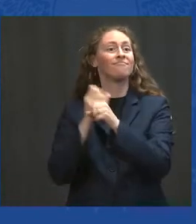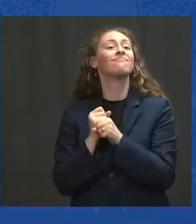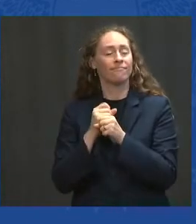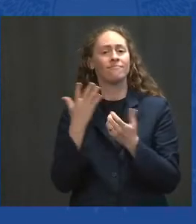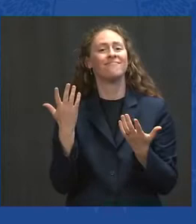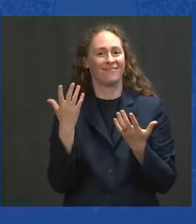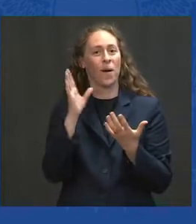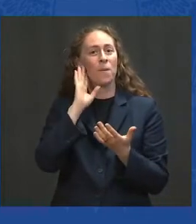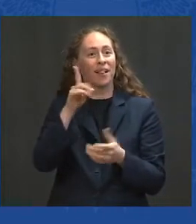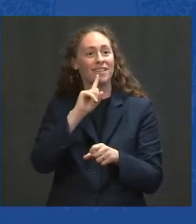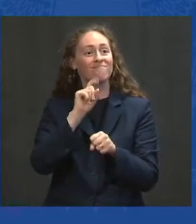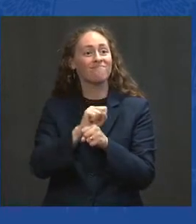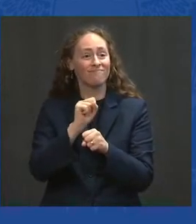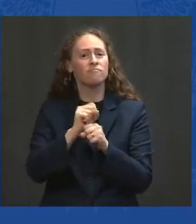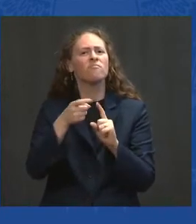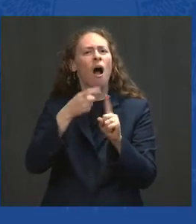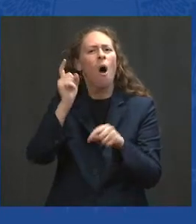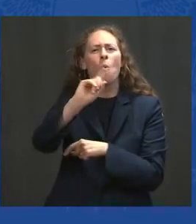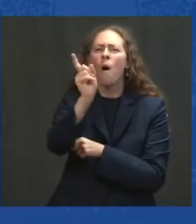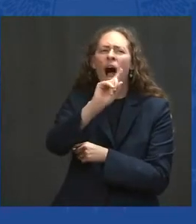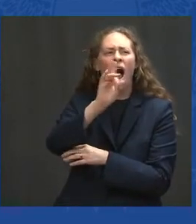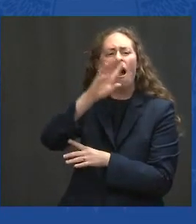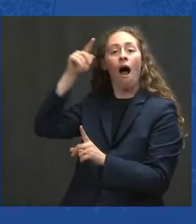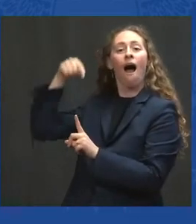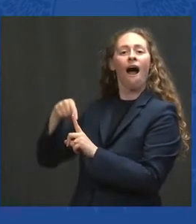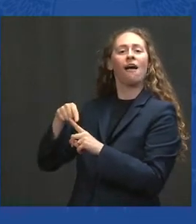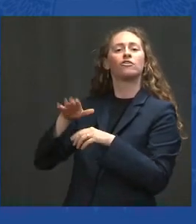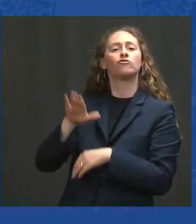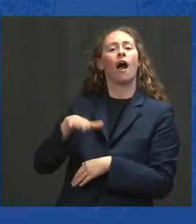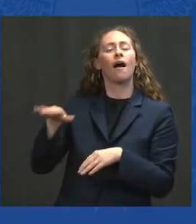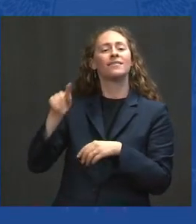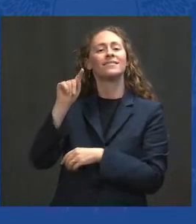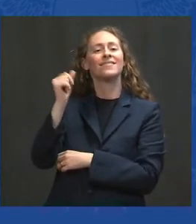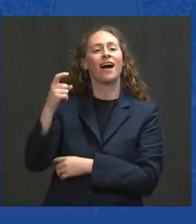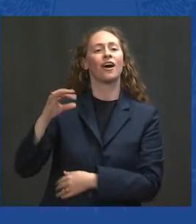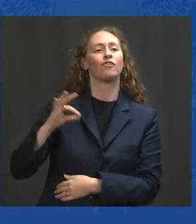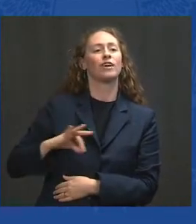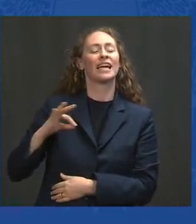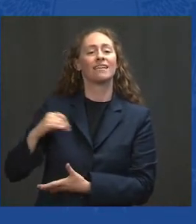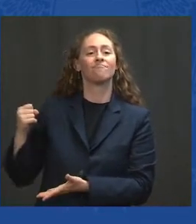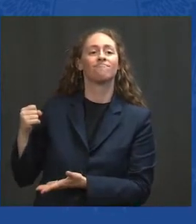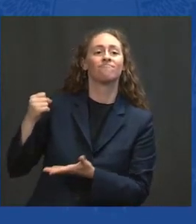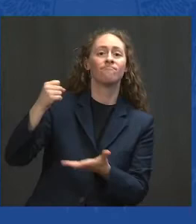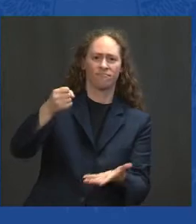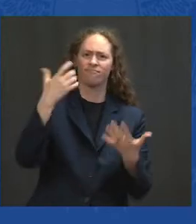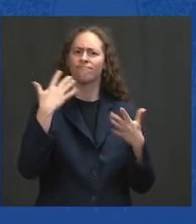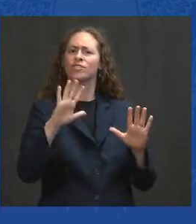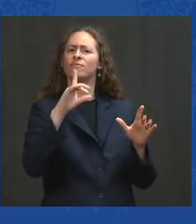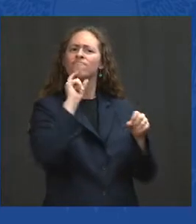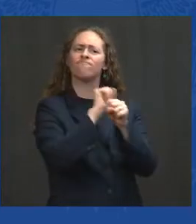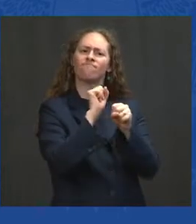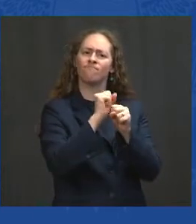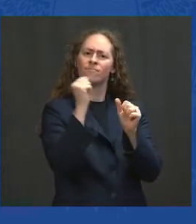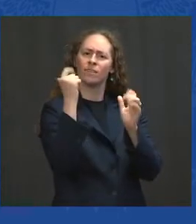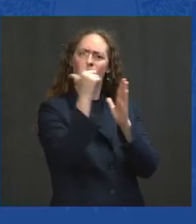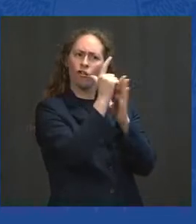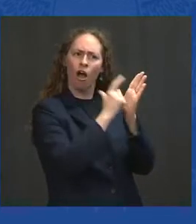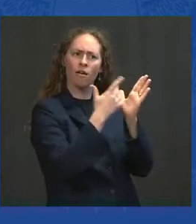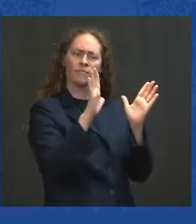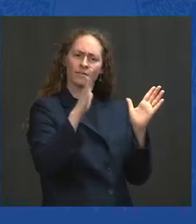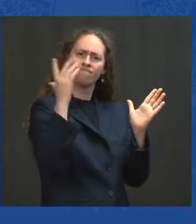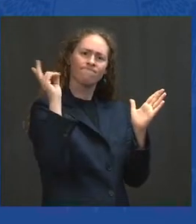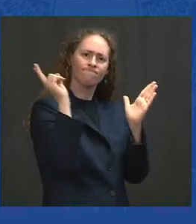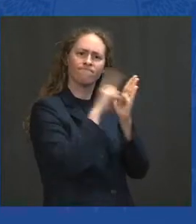expanded child tax credit is we signed into law as part of our American Rescue Plan. It's one of